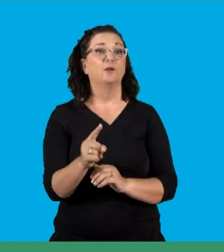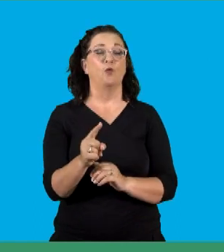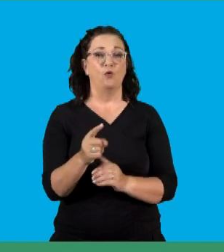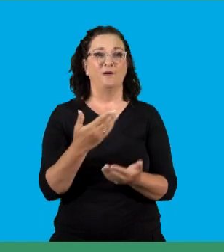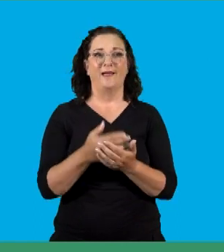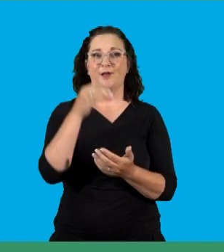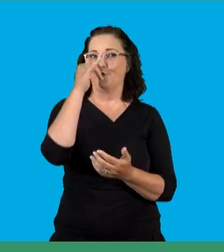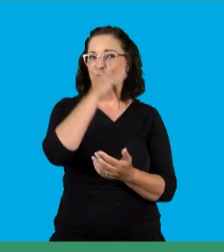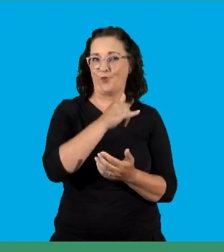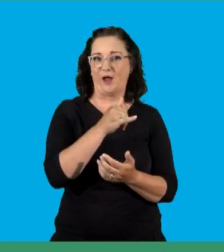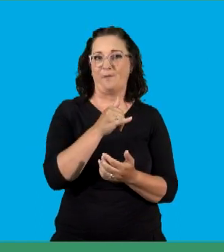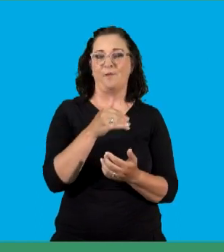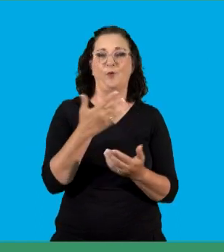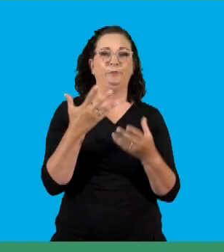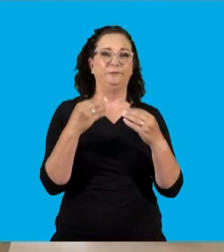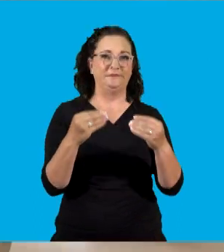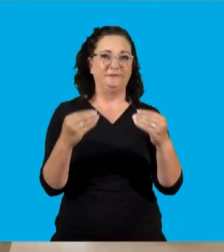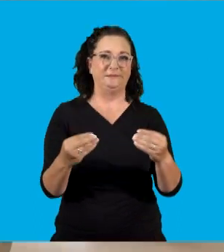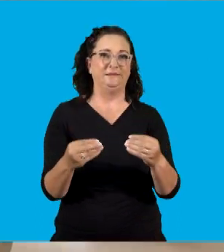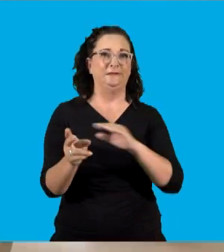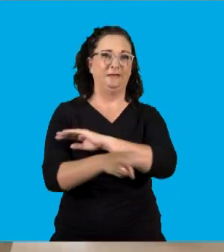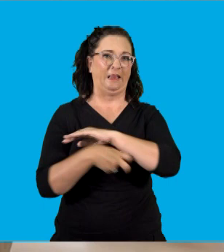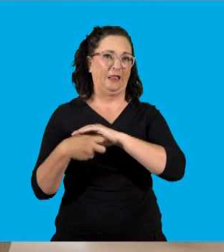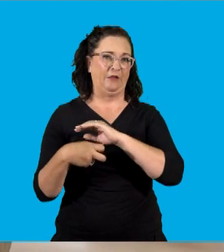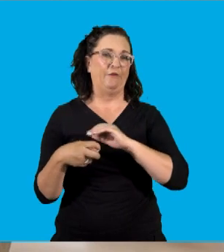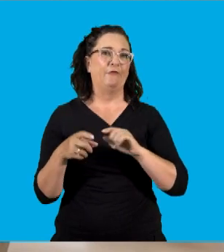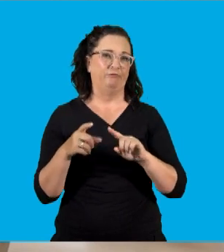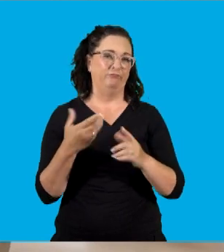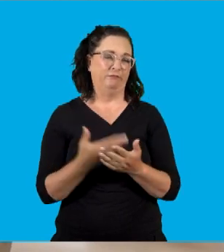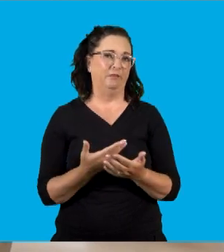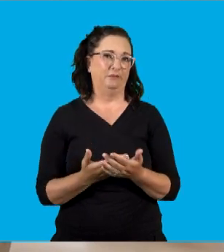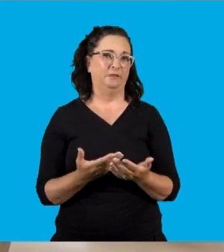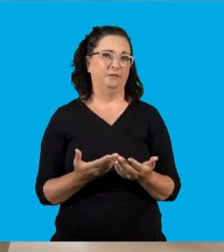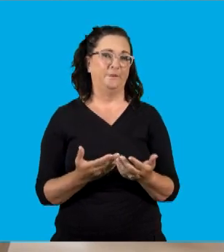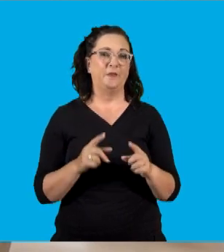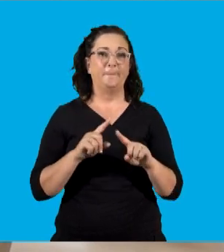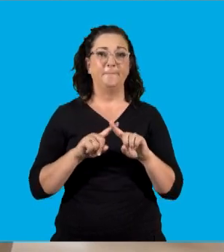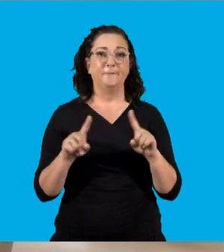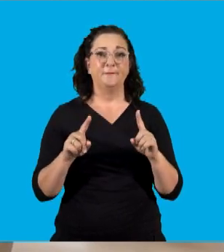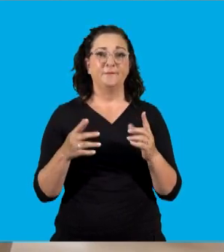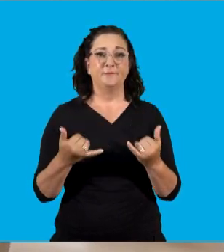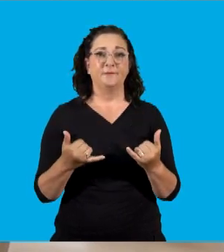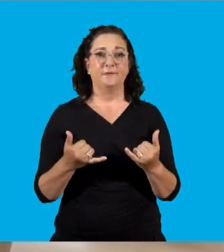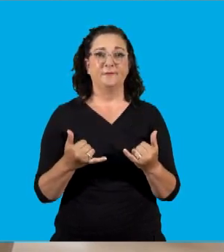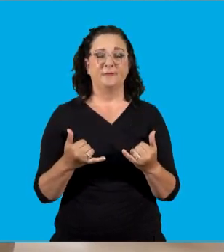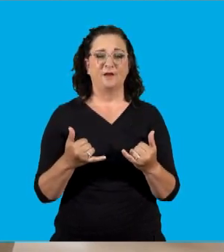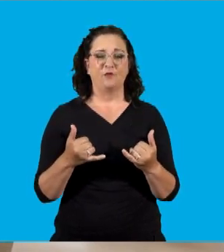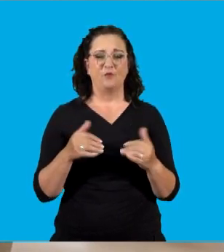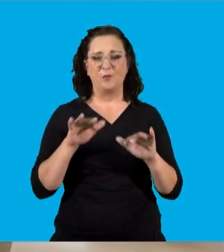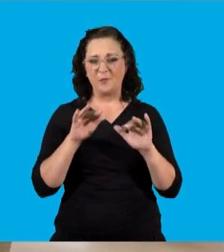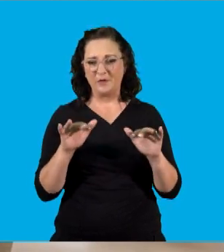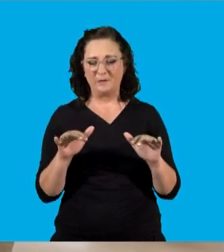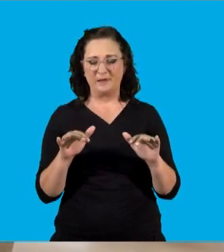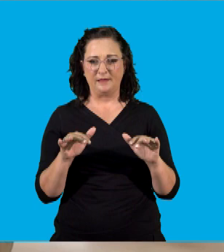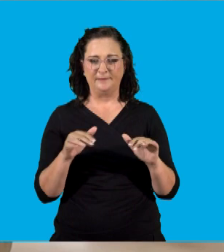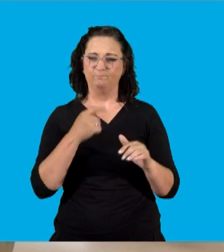robberies on businesses. So what they would opt for, people who are living in poverty, they would opt for